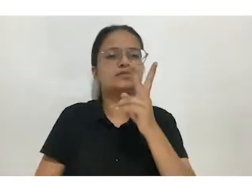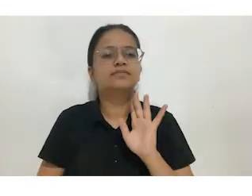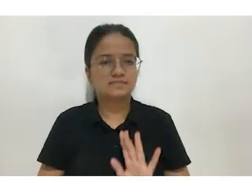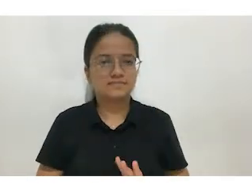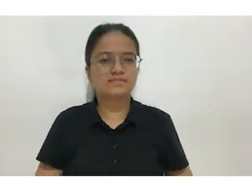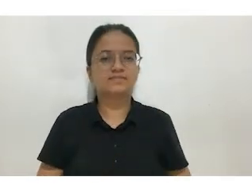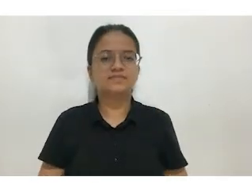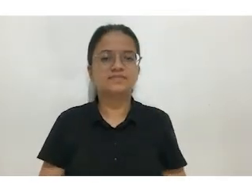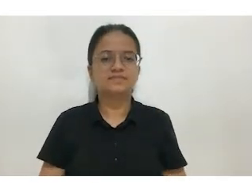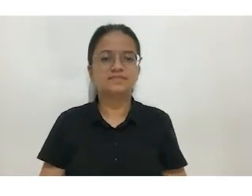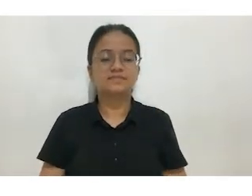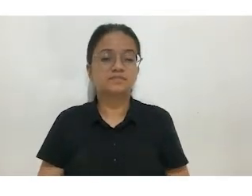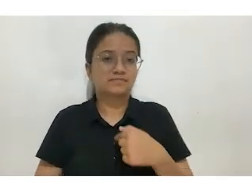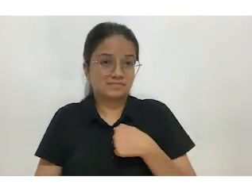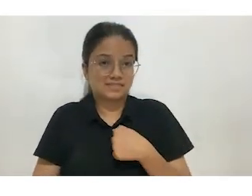box.